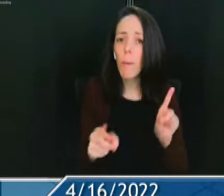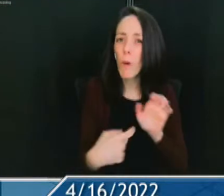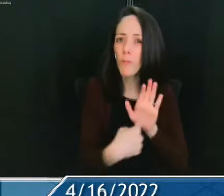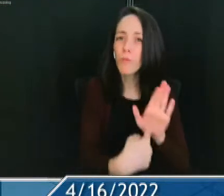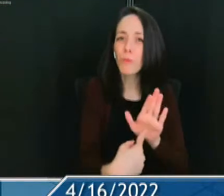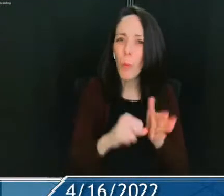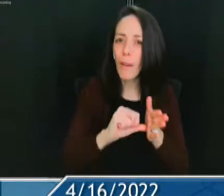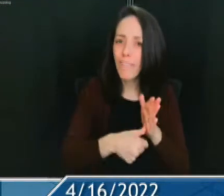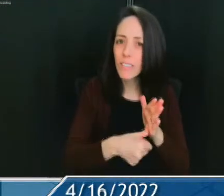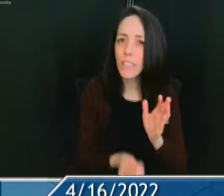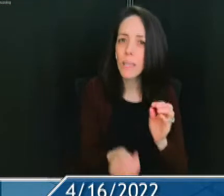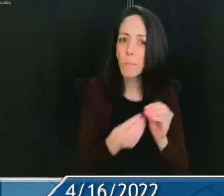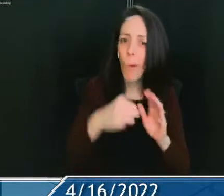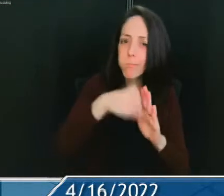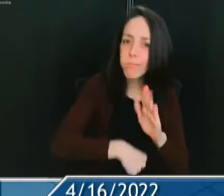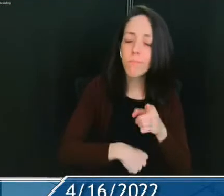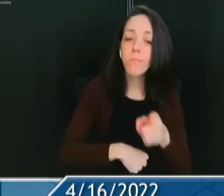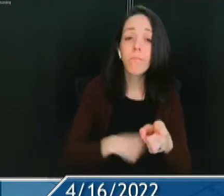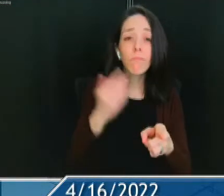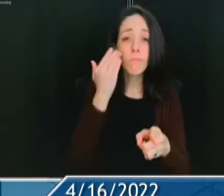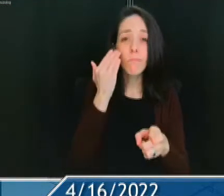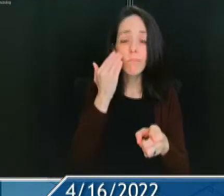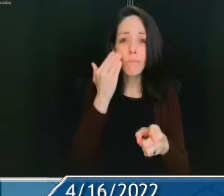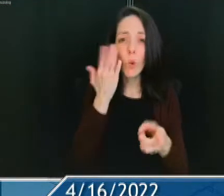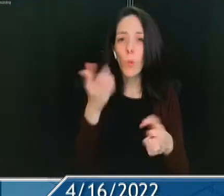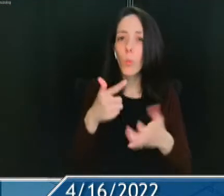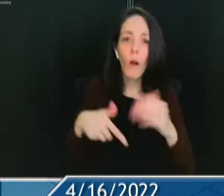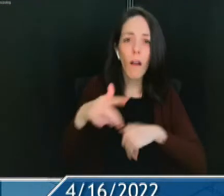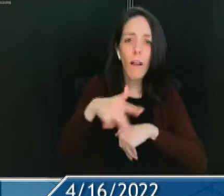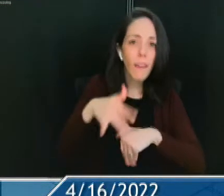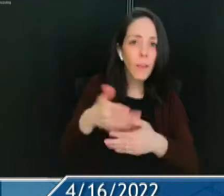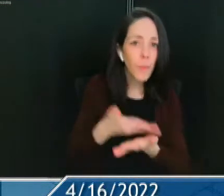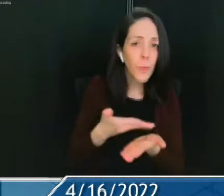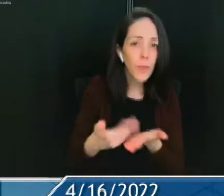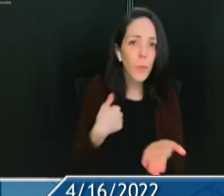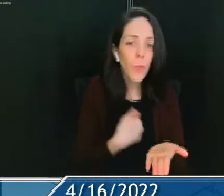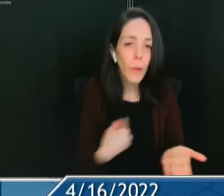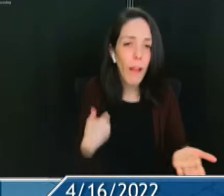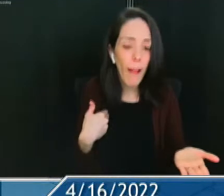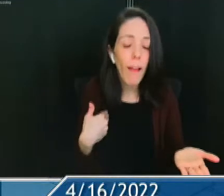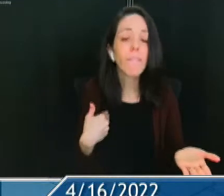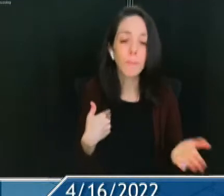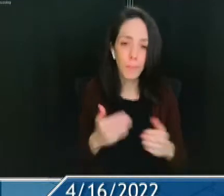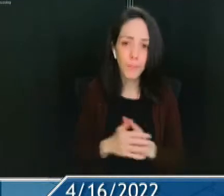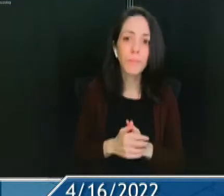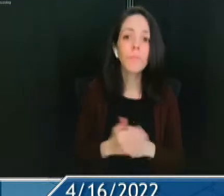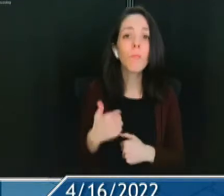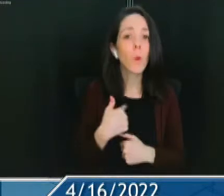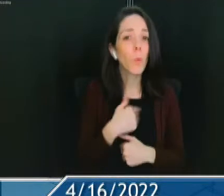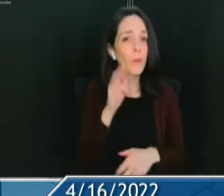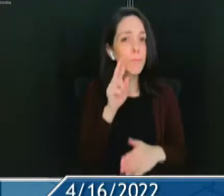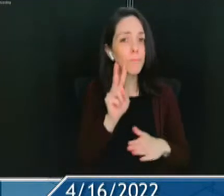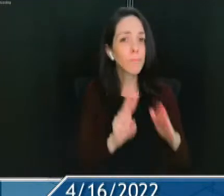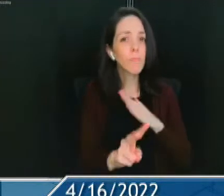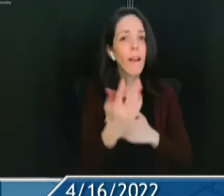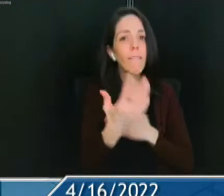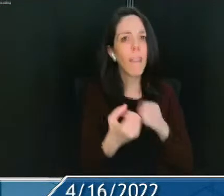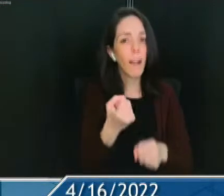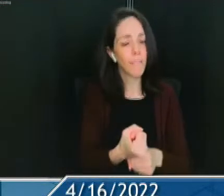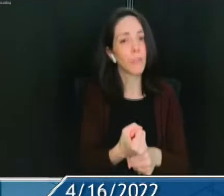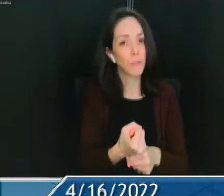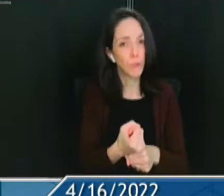everyone knows sort of where we're at in terms of available resource, I'll reiterate that we do forecast over a 5-year horizon for our general